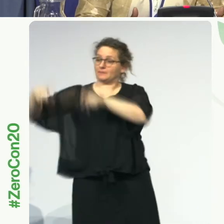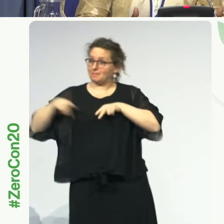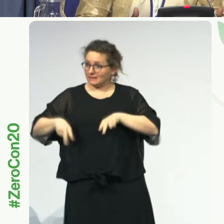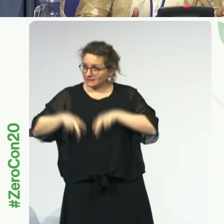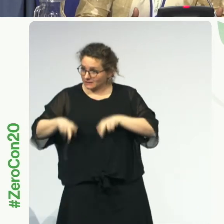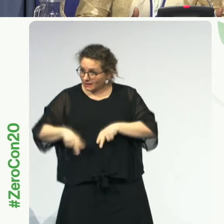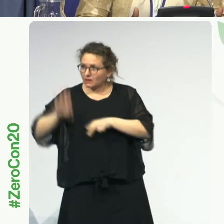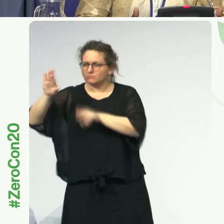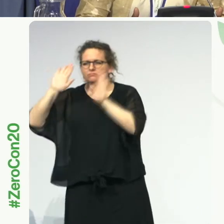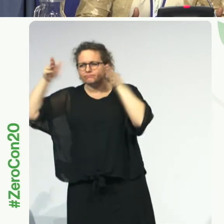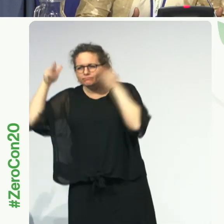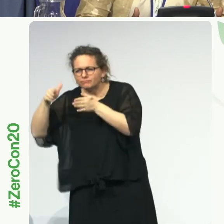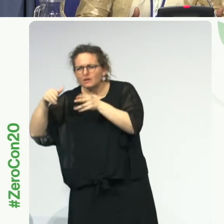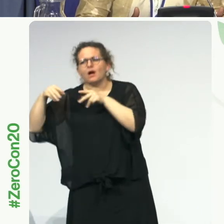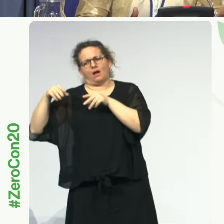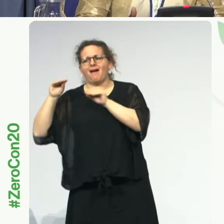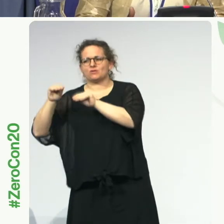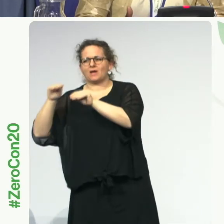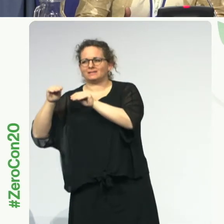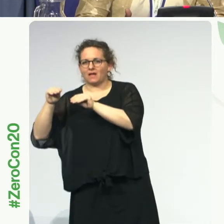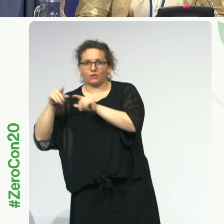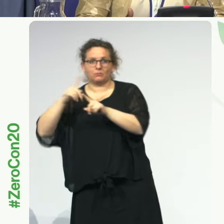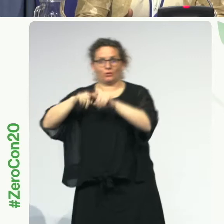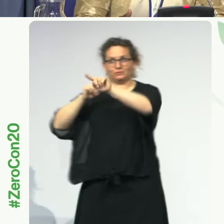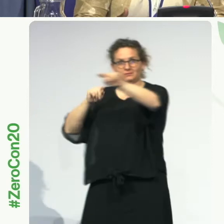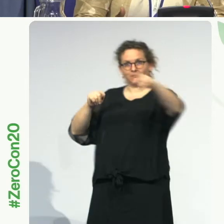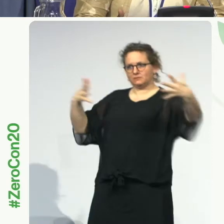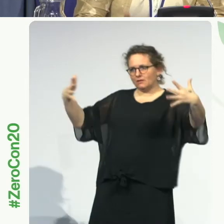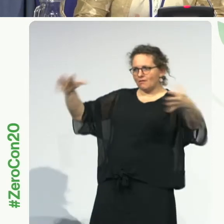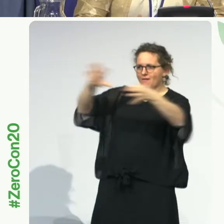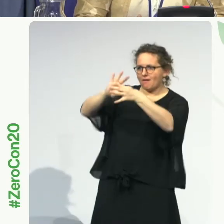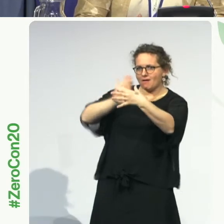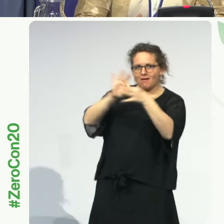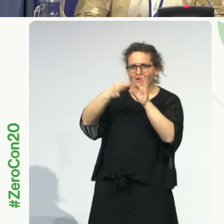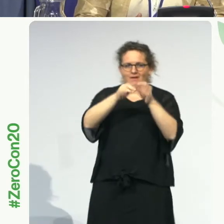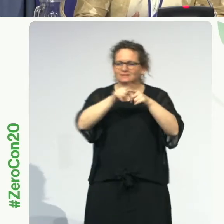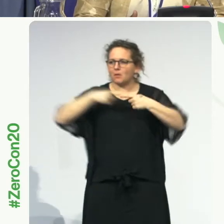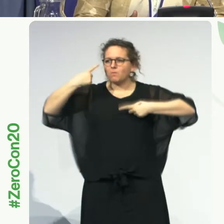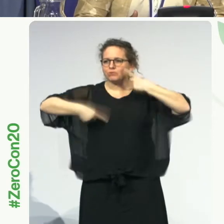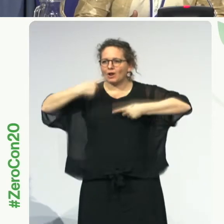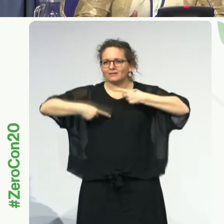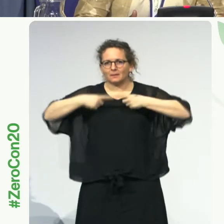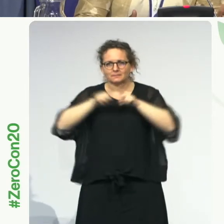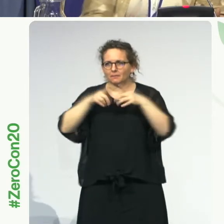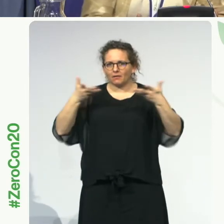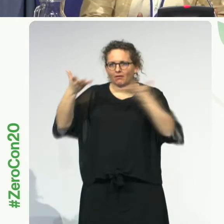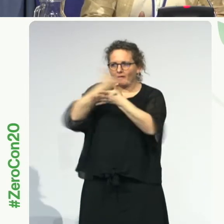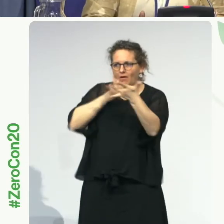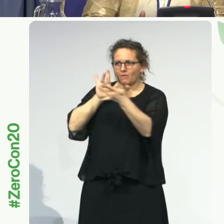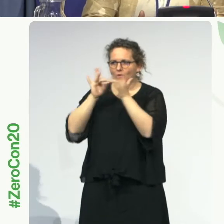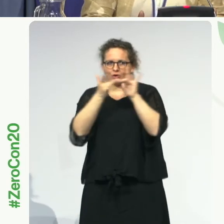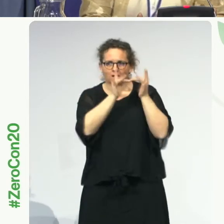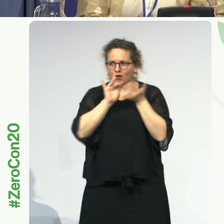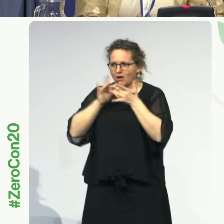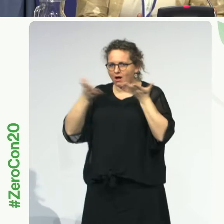we review the education policy framework. And as I speak, a lot has been going on in terms of developing the inclusive